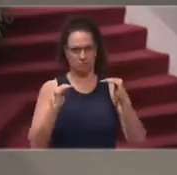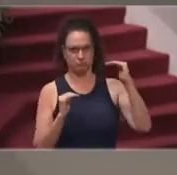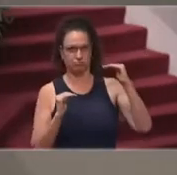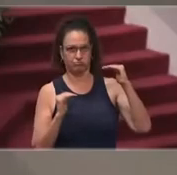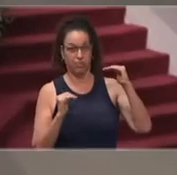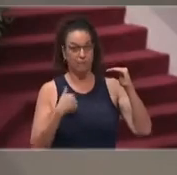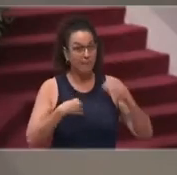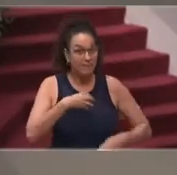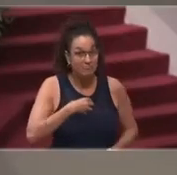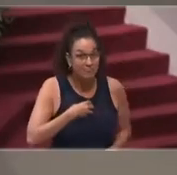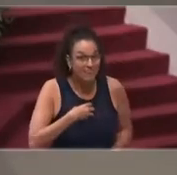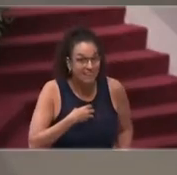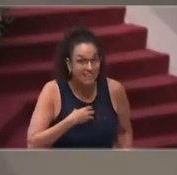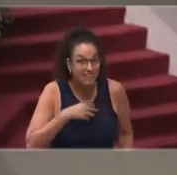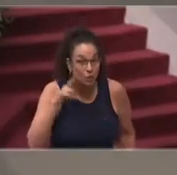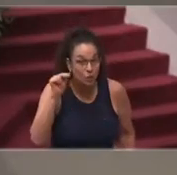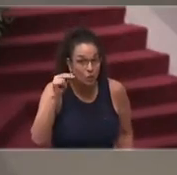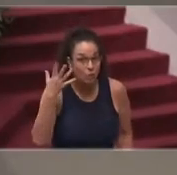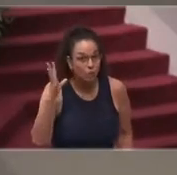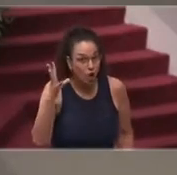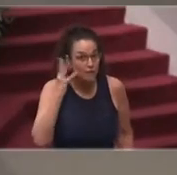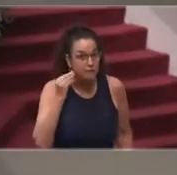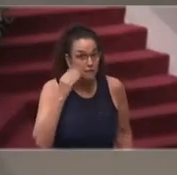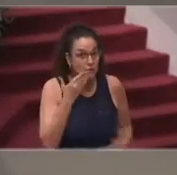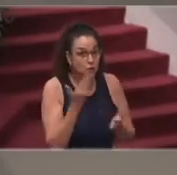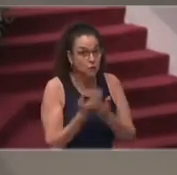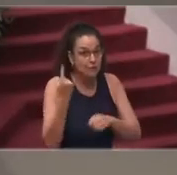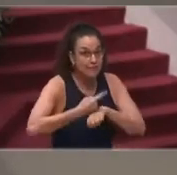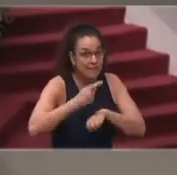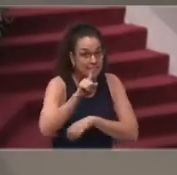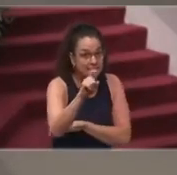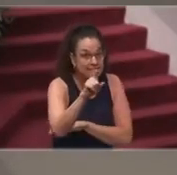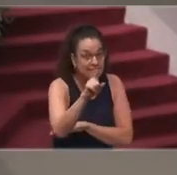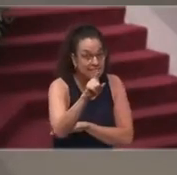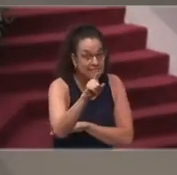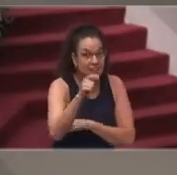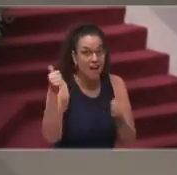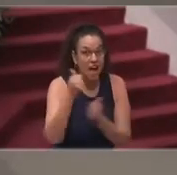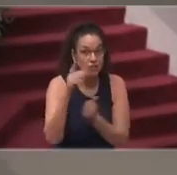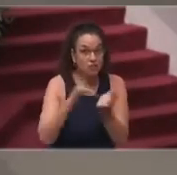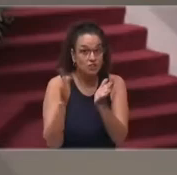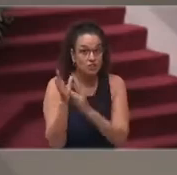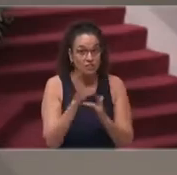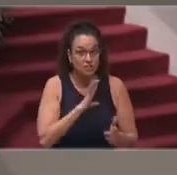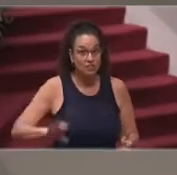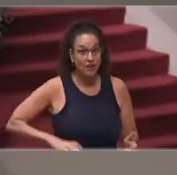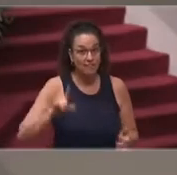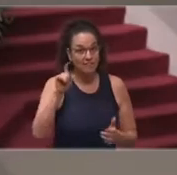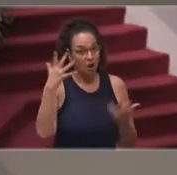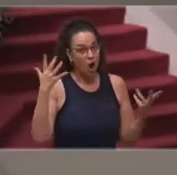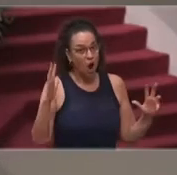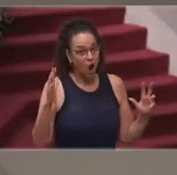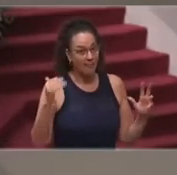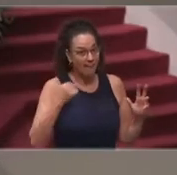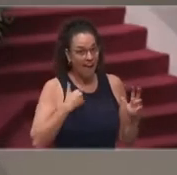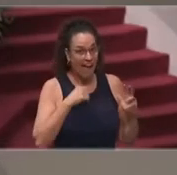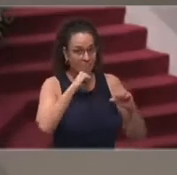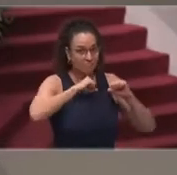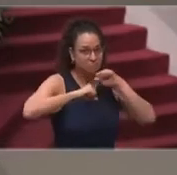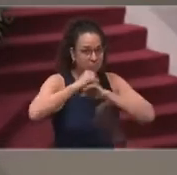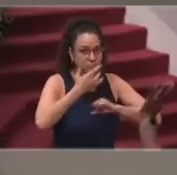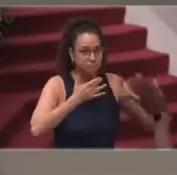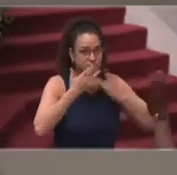you. Have you had some good days? In Christ Jesus, have you had some hills to climb?